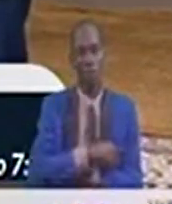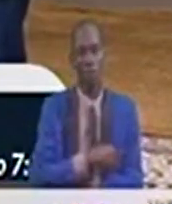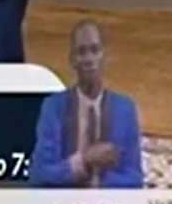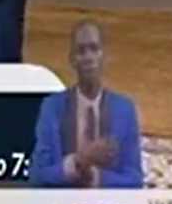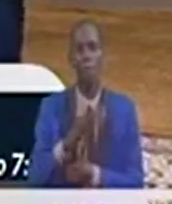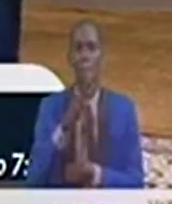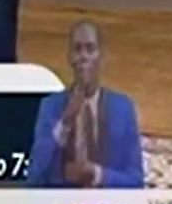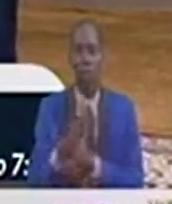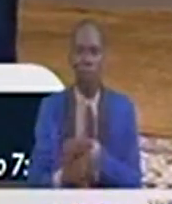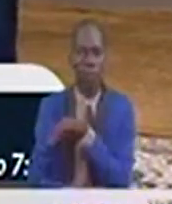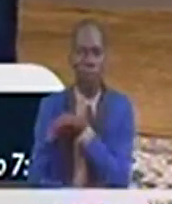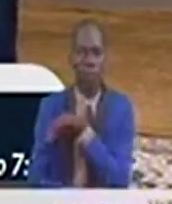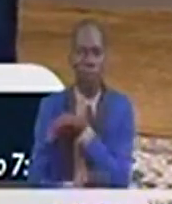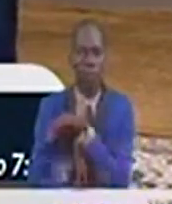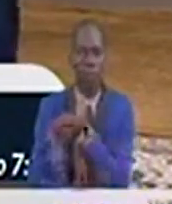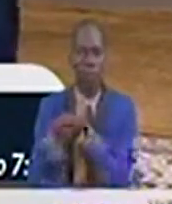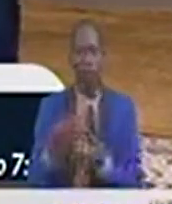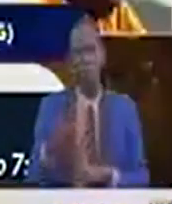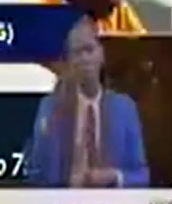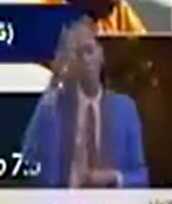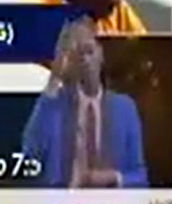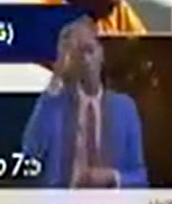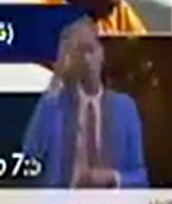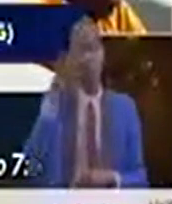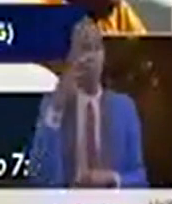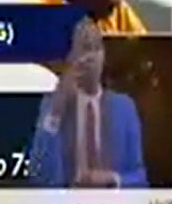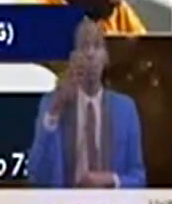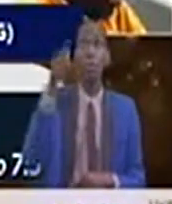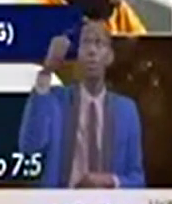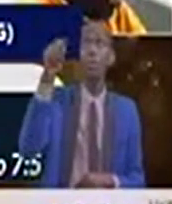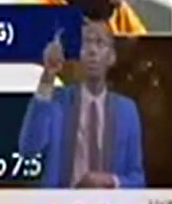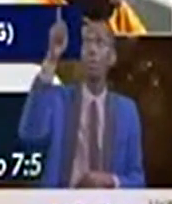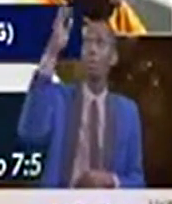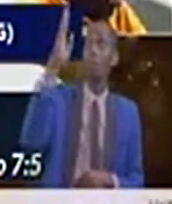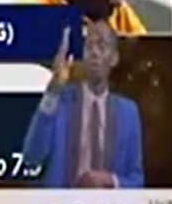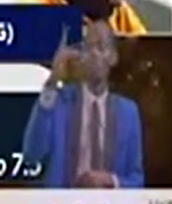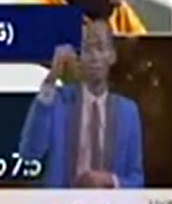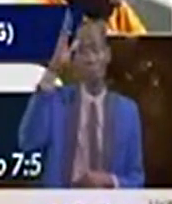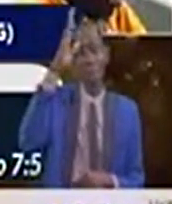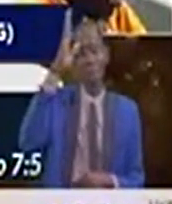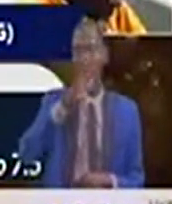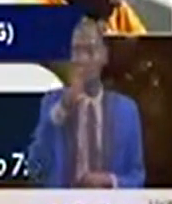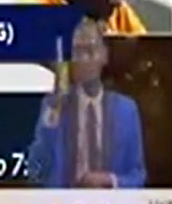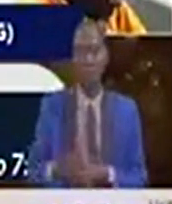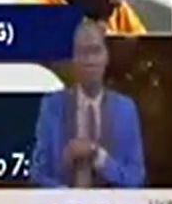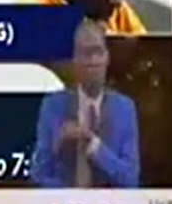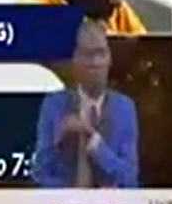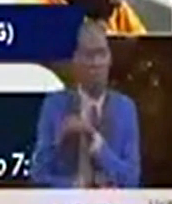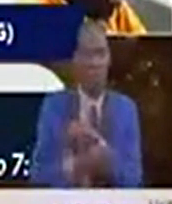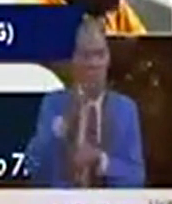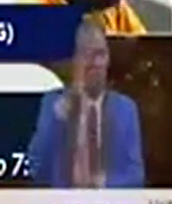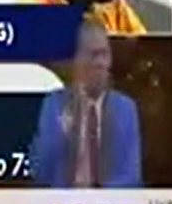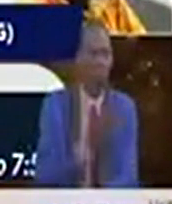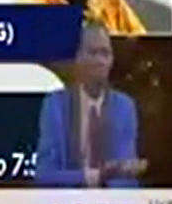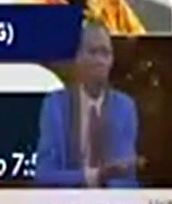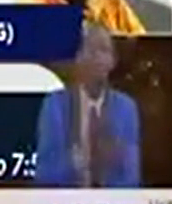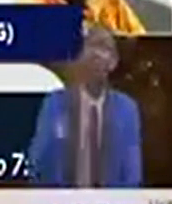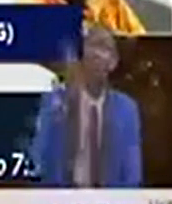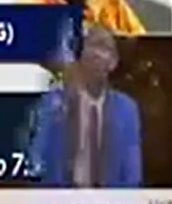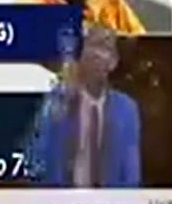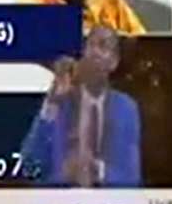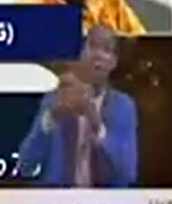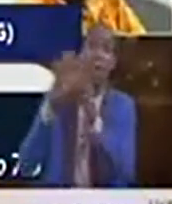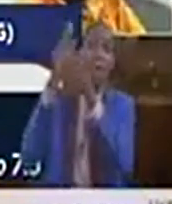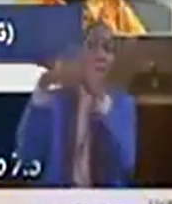You see that? The Father did not tempt the Son. God in heaven did not tempt